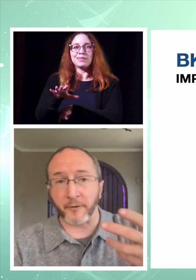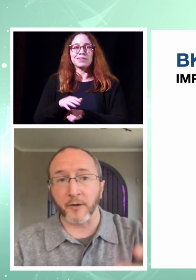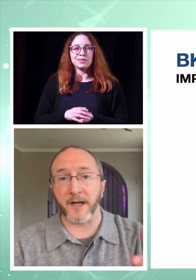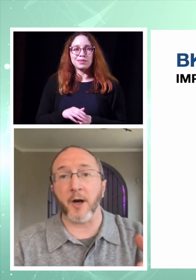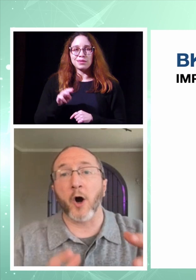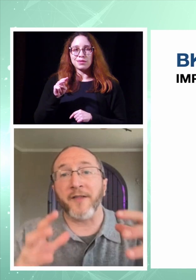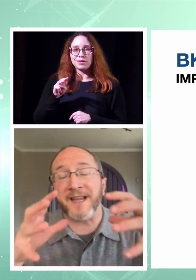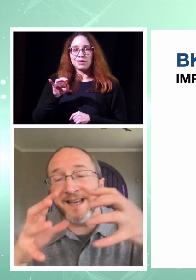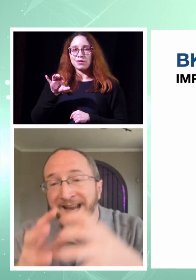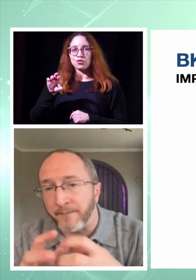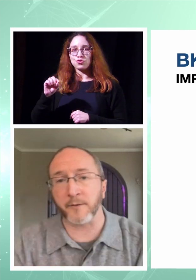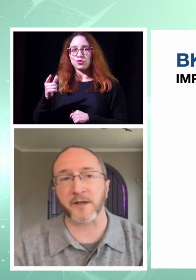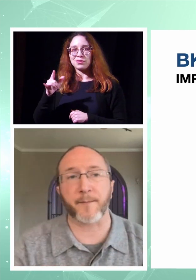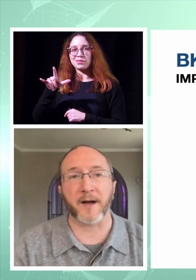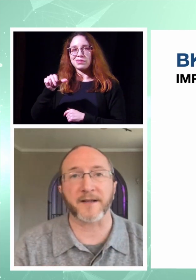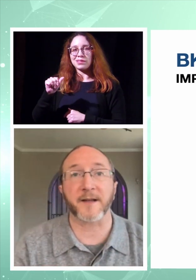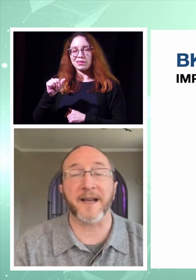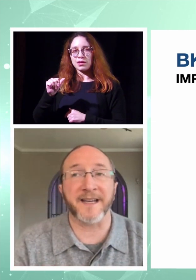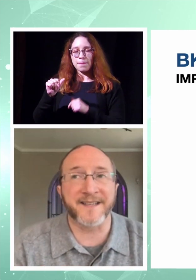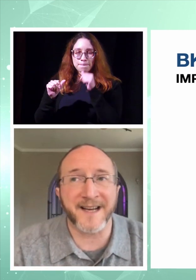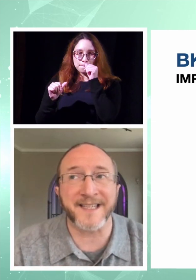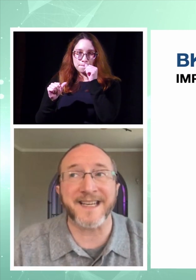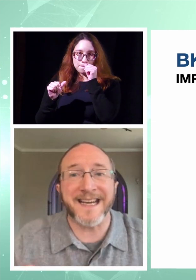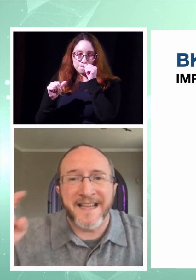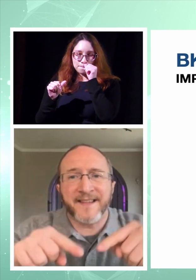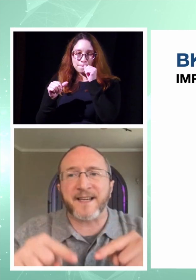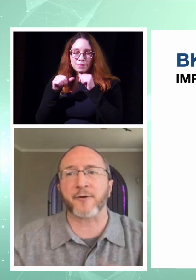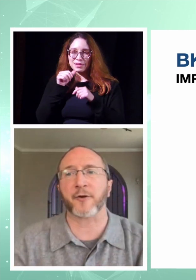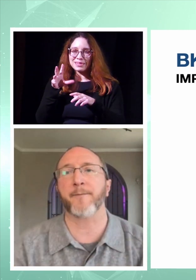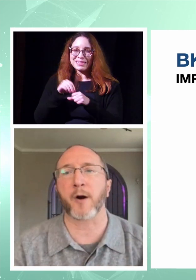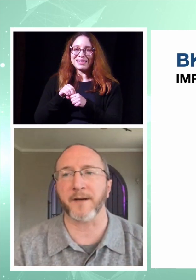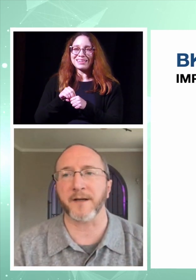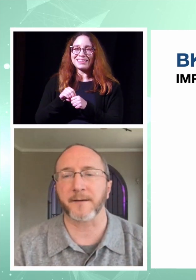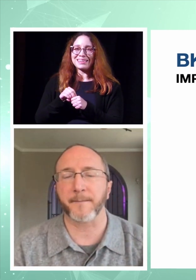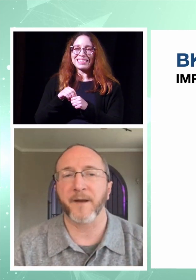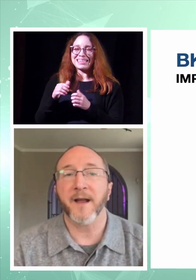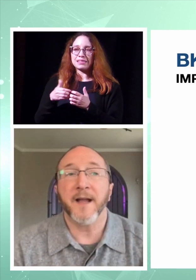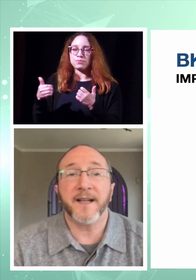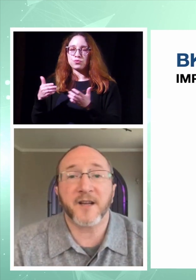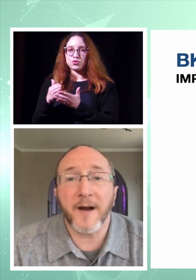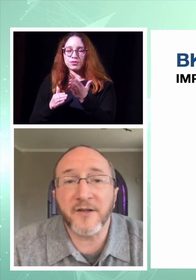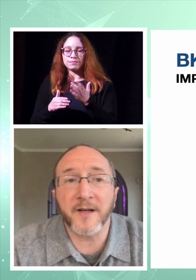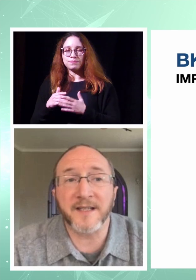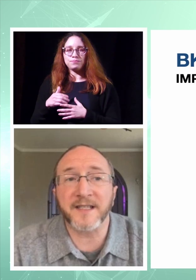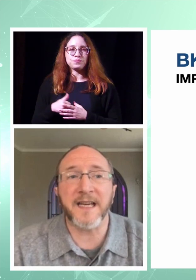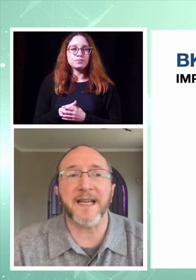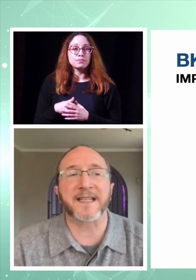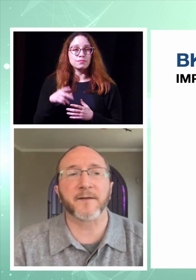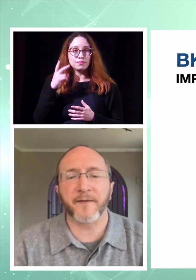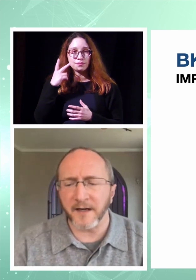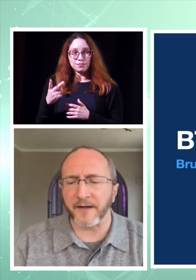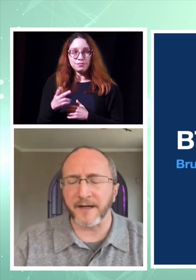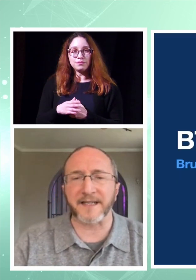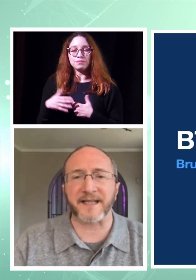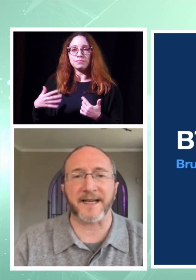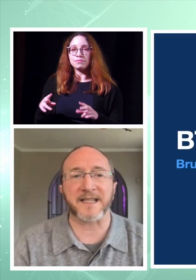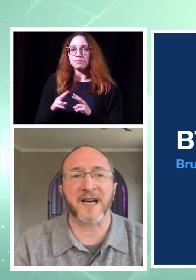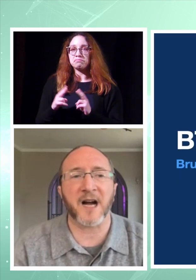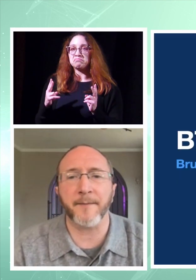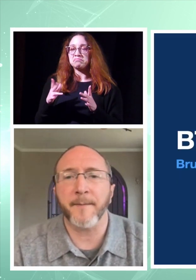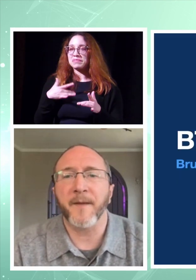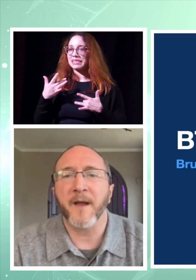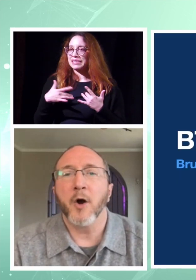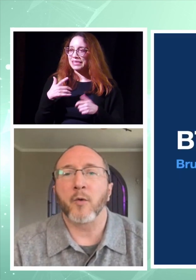the microglia, on the innate immune response, and it does it in the central compartment. And so, as you can see, it's a very, very